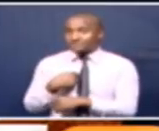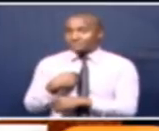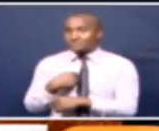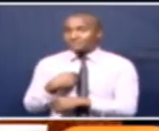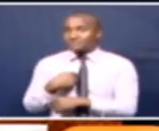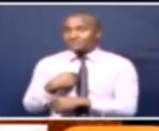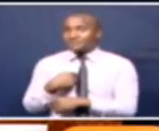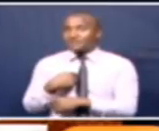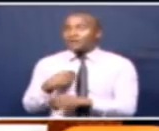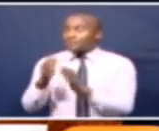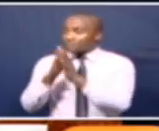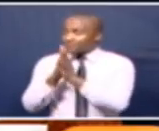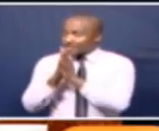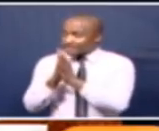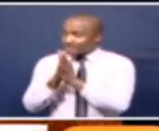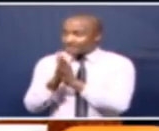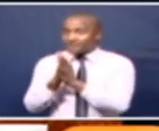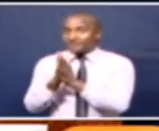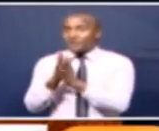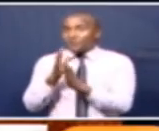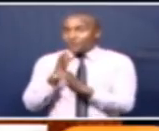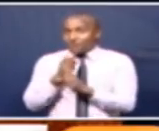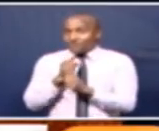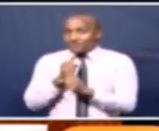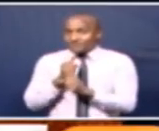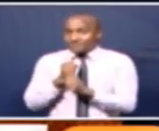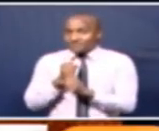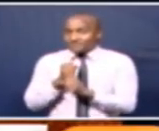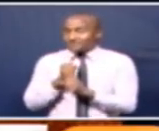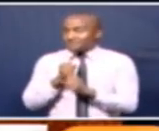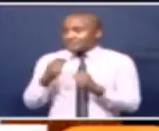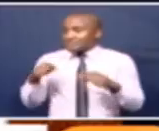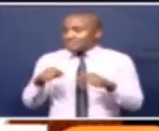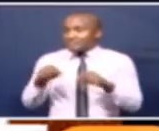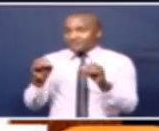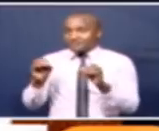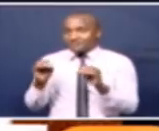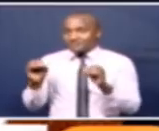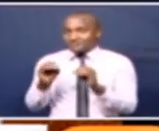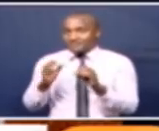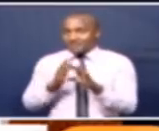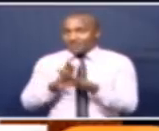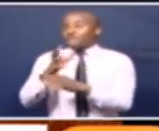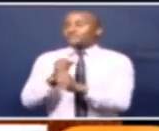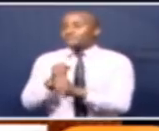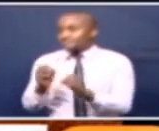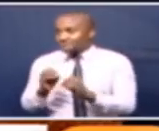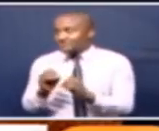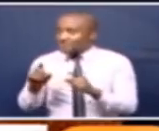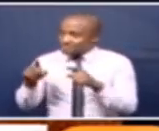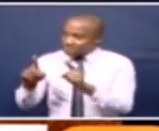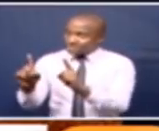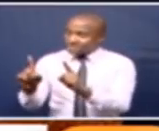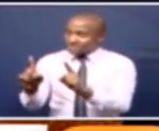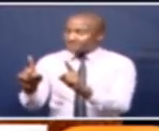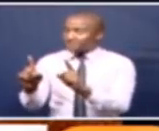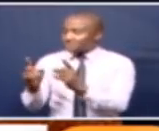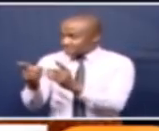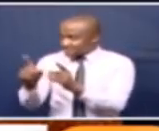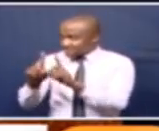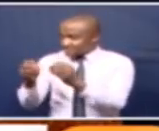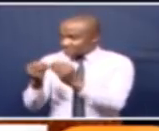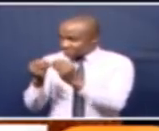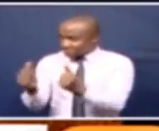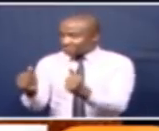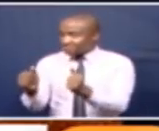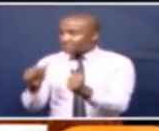just pray hard, be confident, don't be nervous, don't be overconfident, just be yourself, tackle that exam like